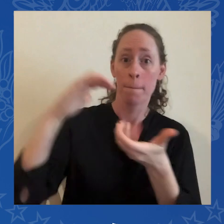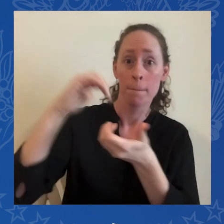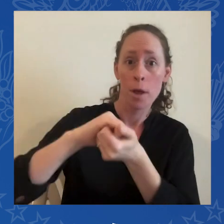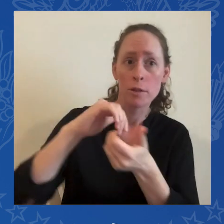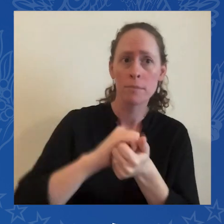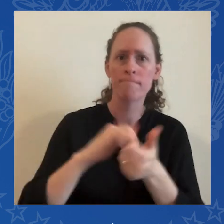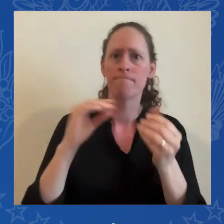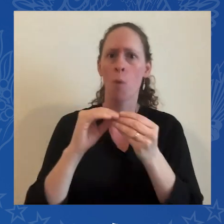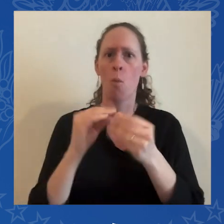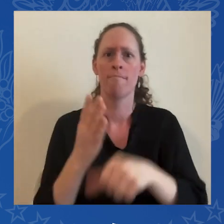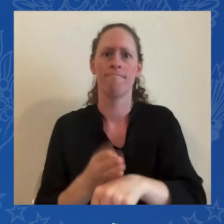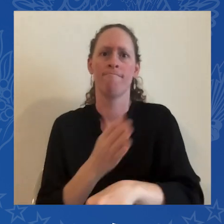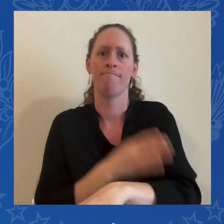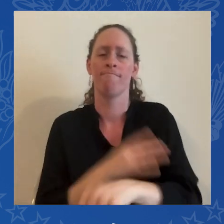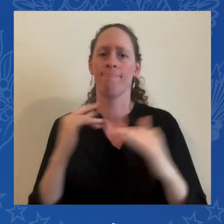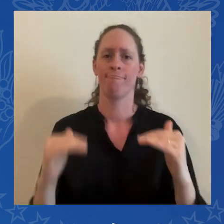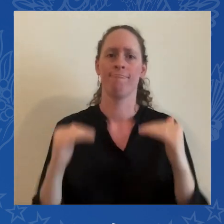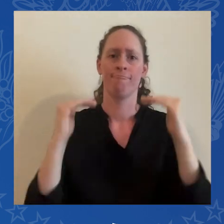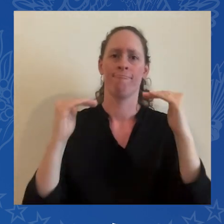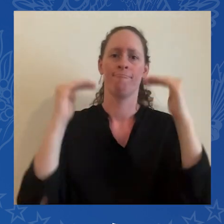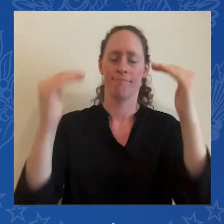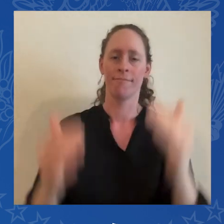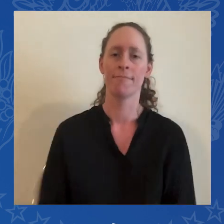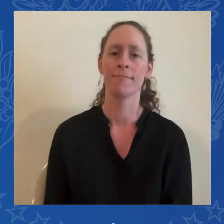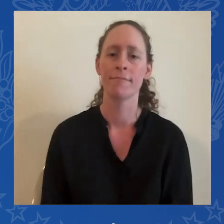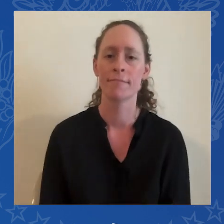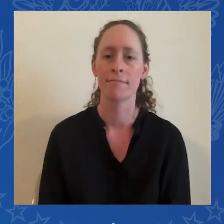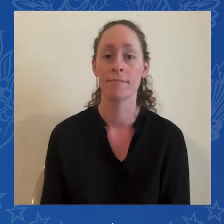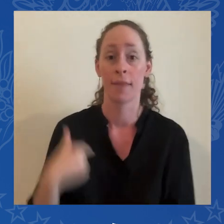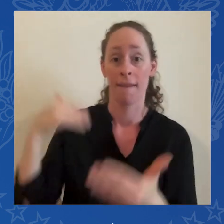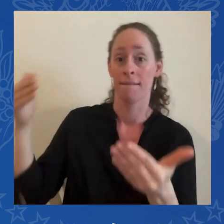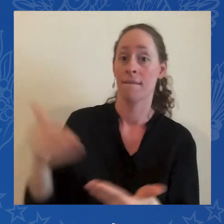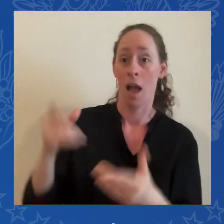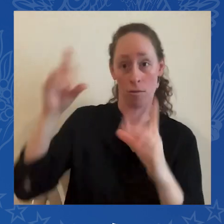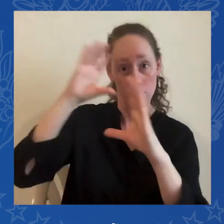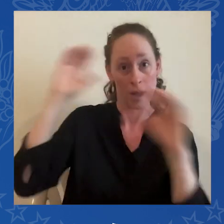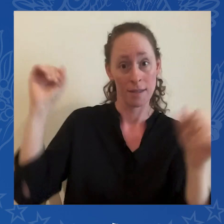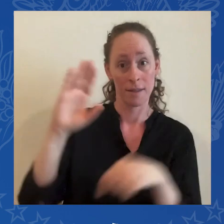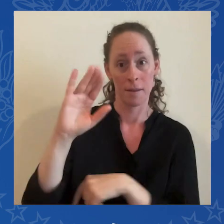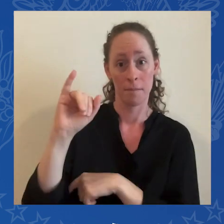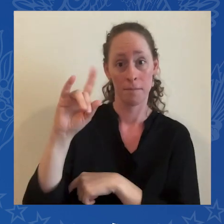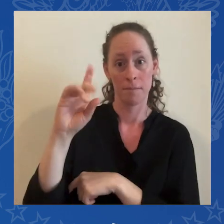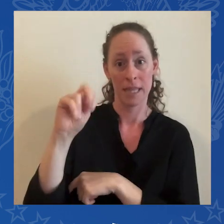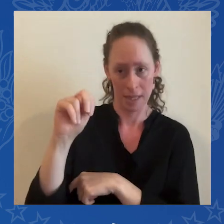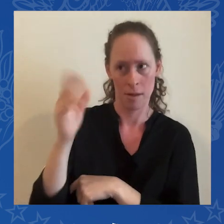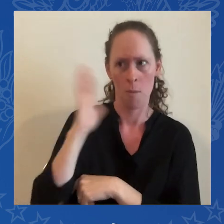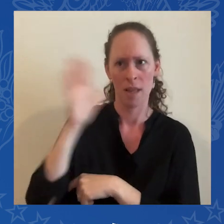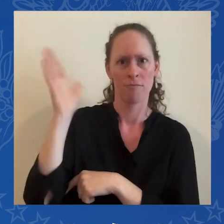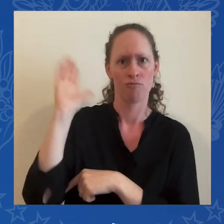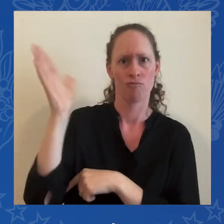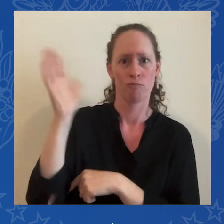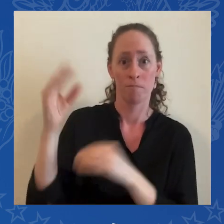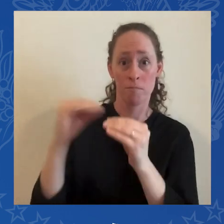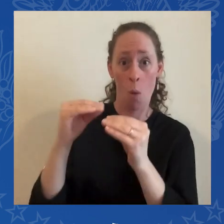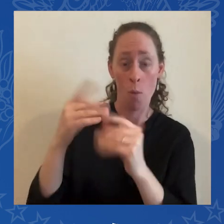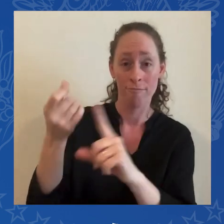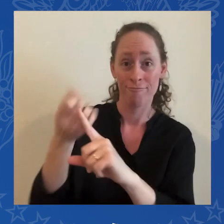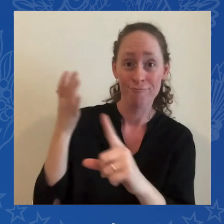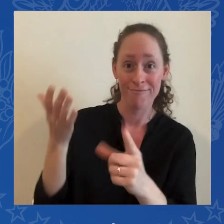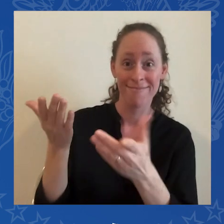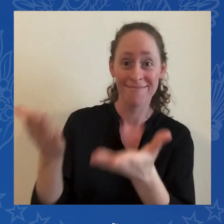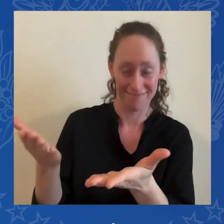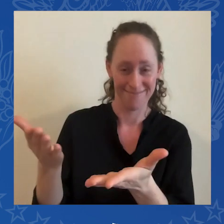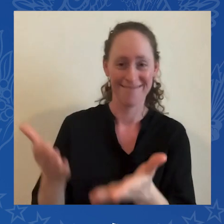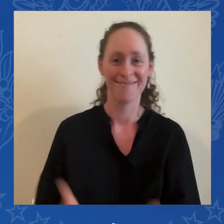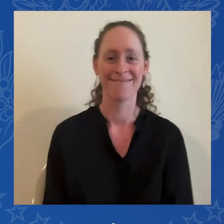this event, I would like to invite President Biden and President von der Leyen for their remarks. First, I'd like to